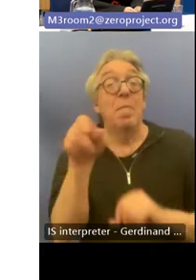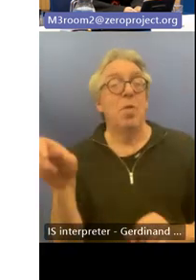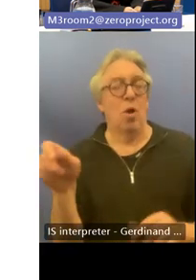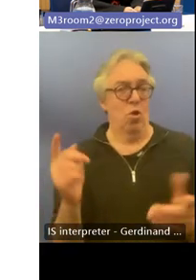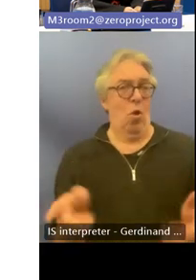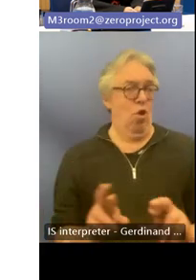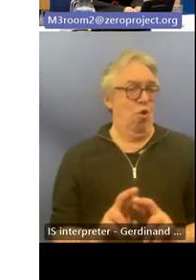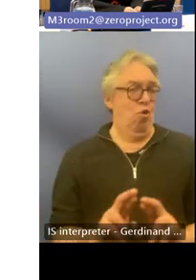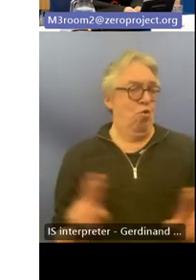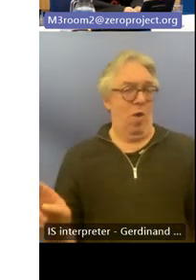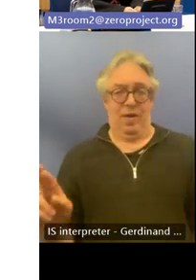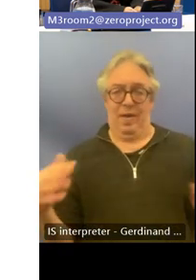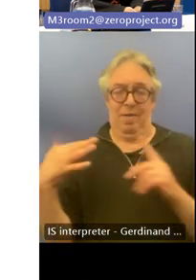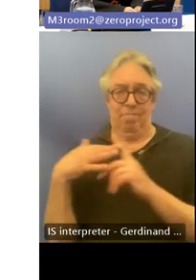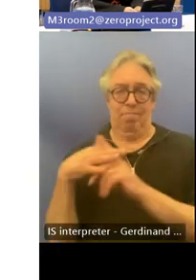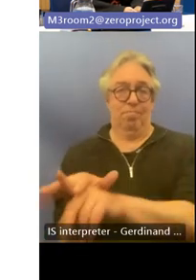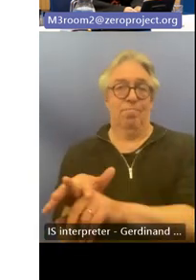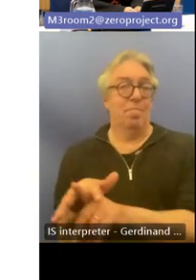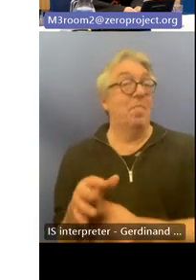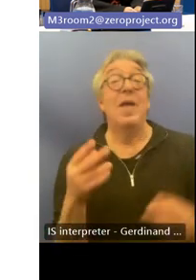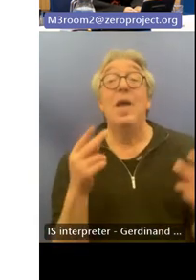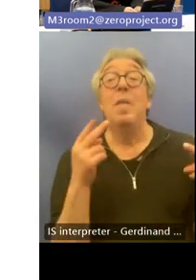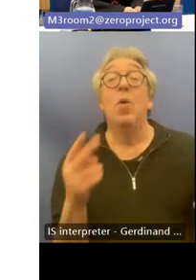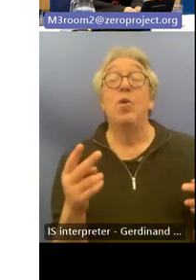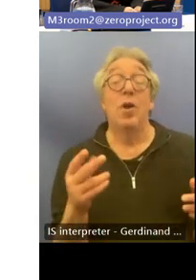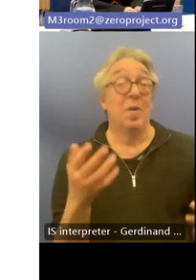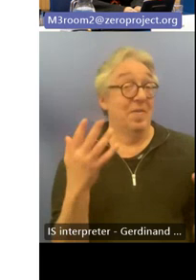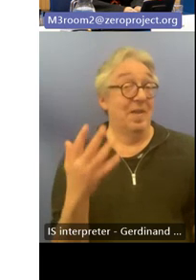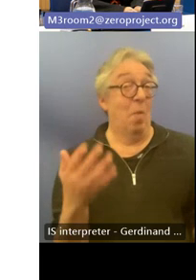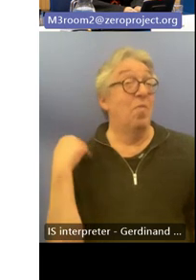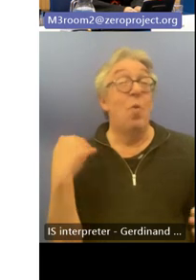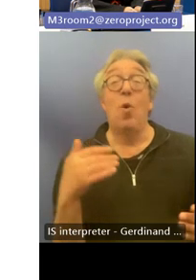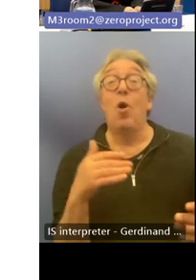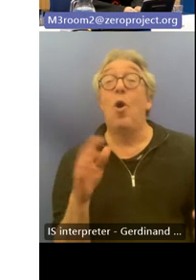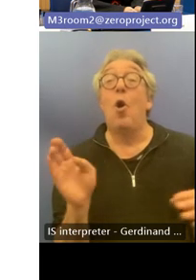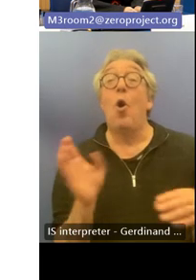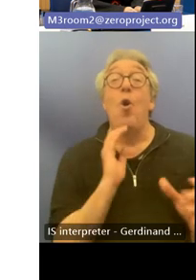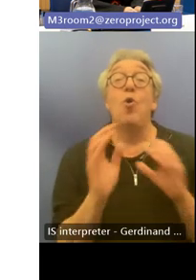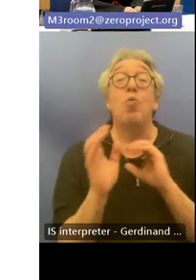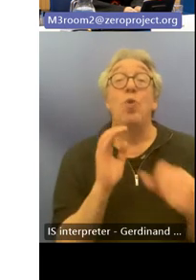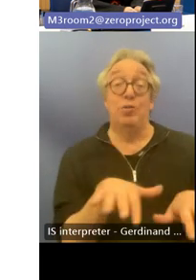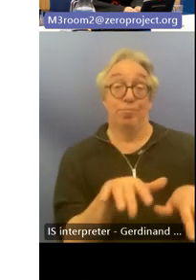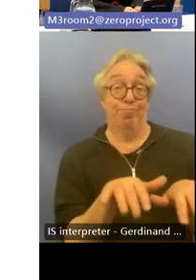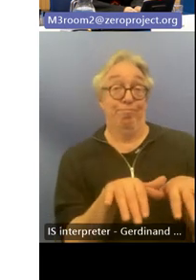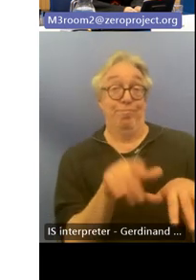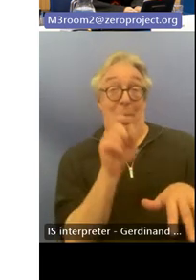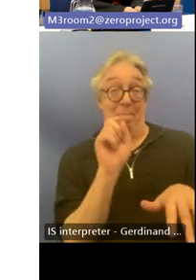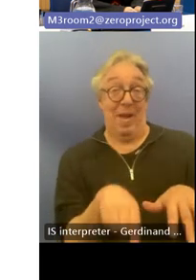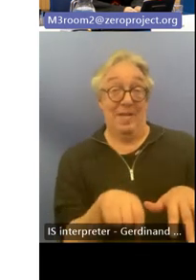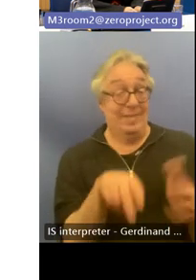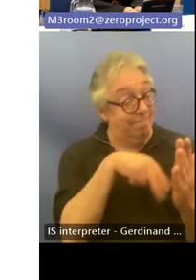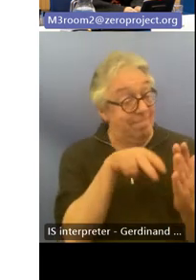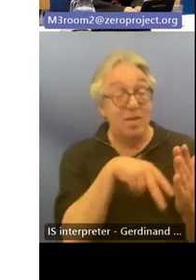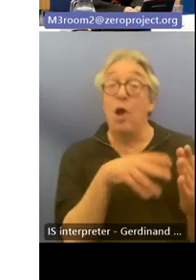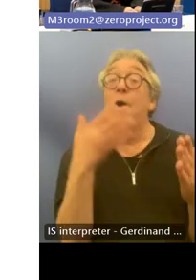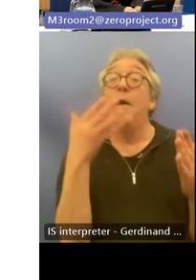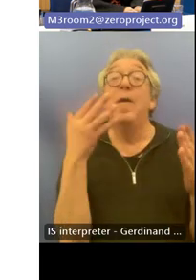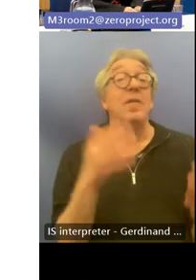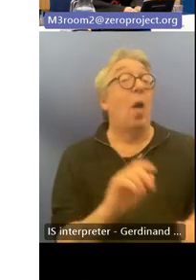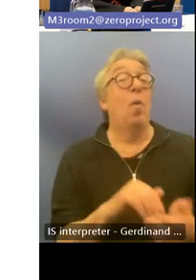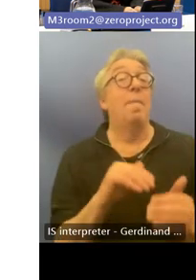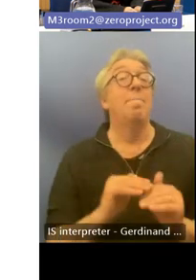business communication shift to online-based in our country after pandemic lockdown.